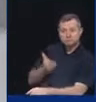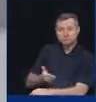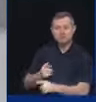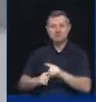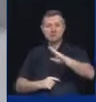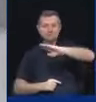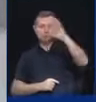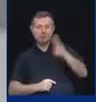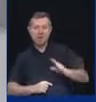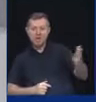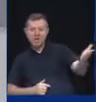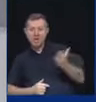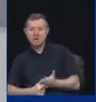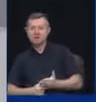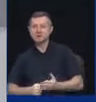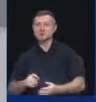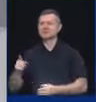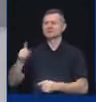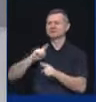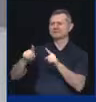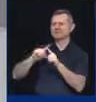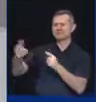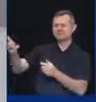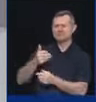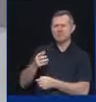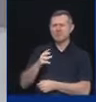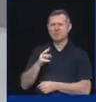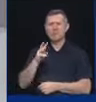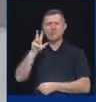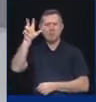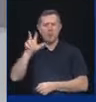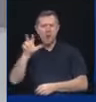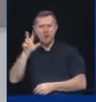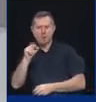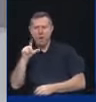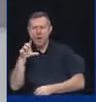Qatar, Wales, Finland, and Staten Island.